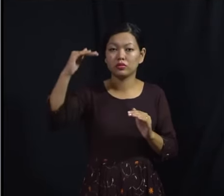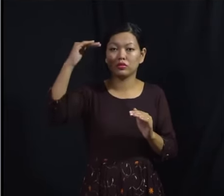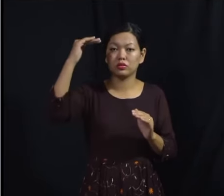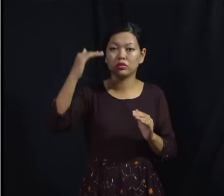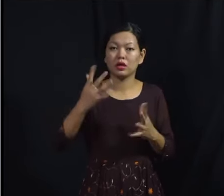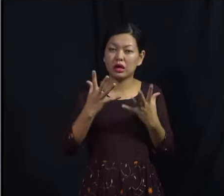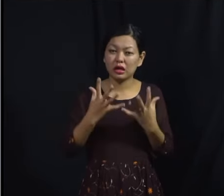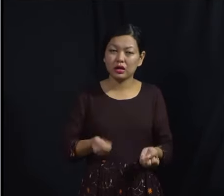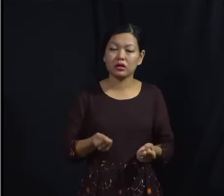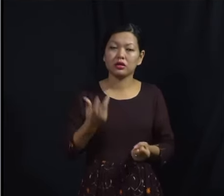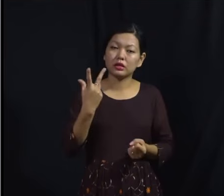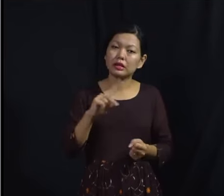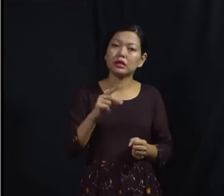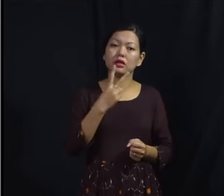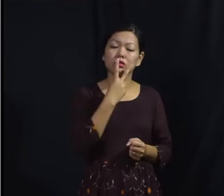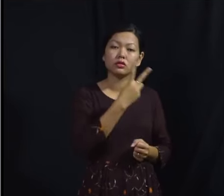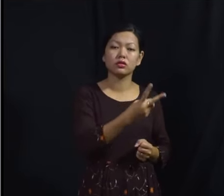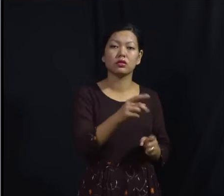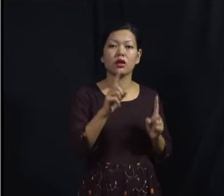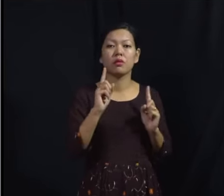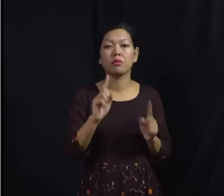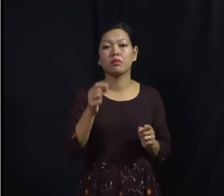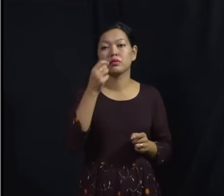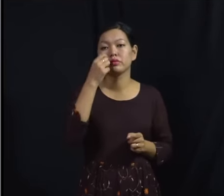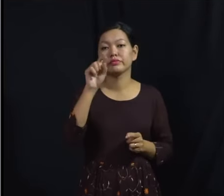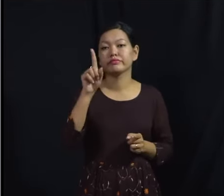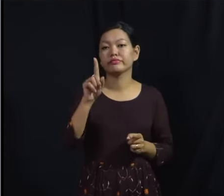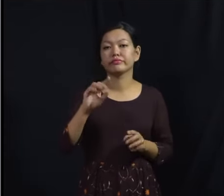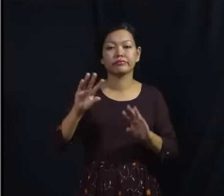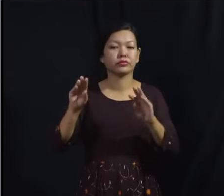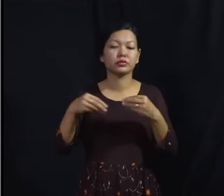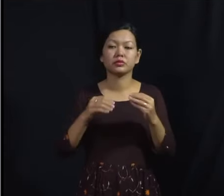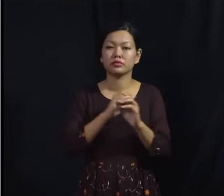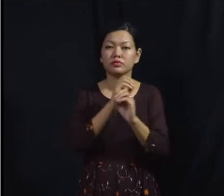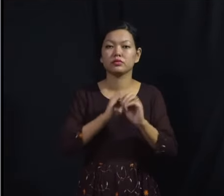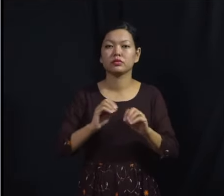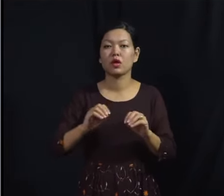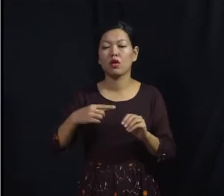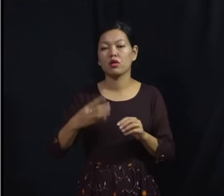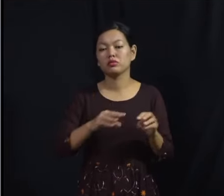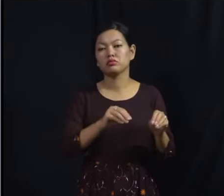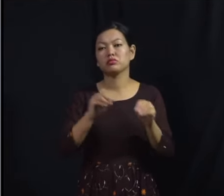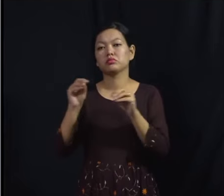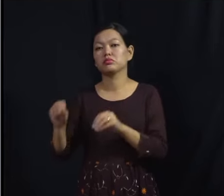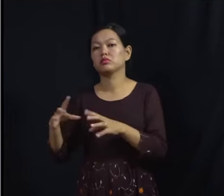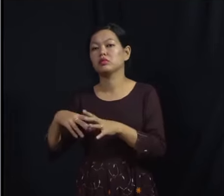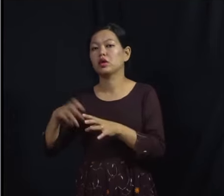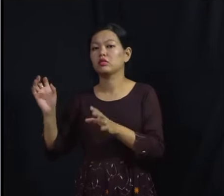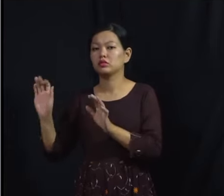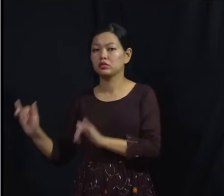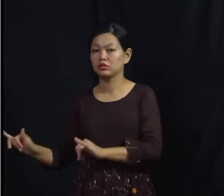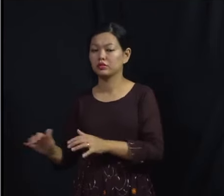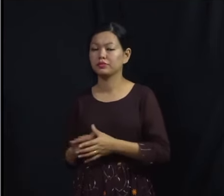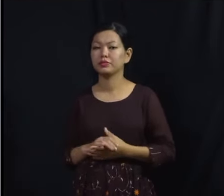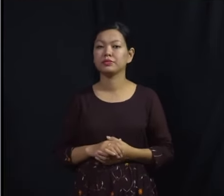being obeyed. But instead, she is the one. Later on, we also learned that she tried to earn money and pay for her